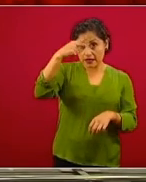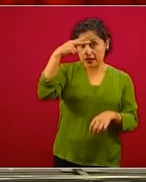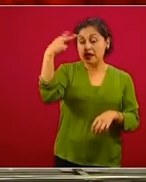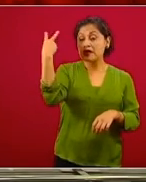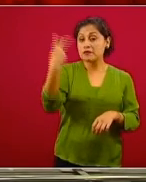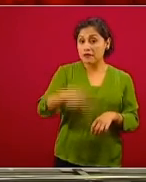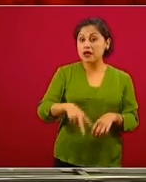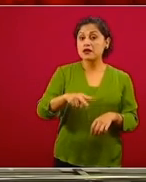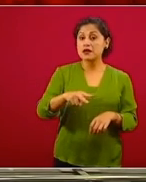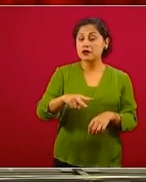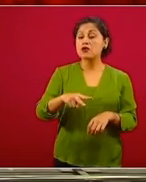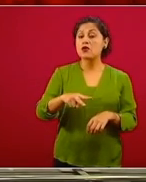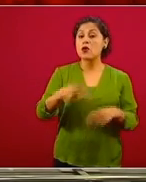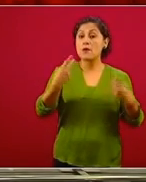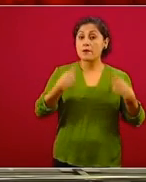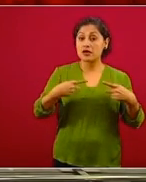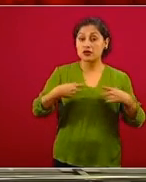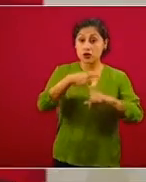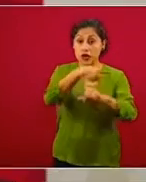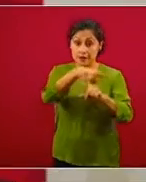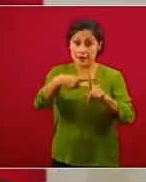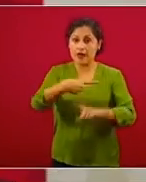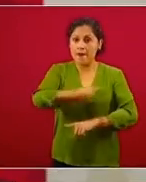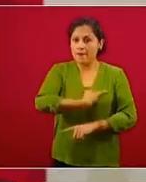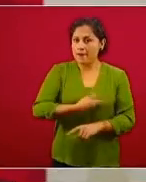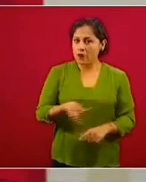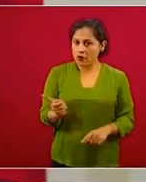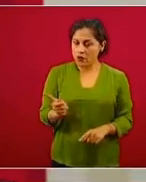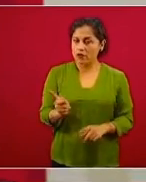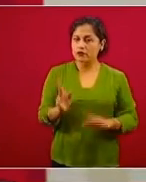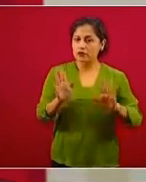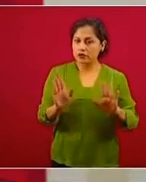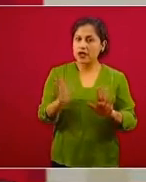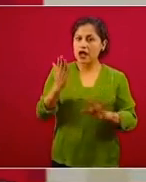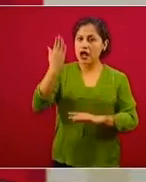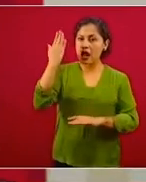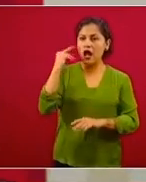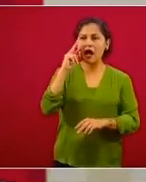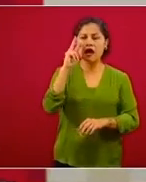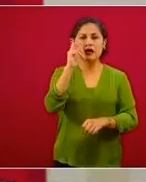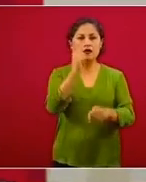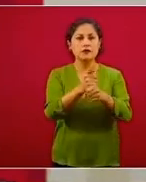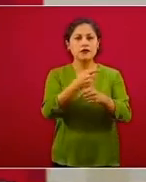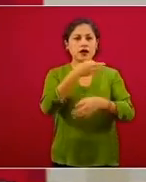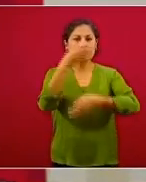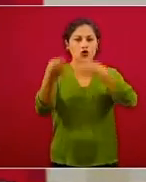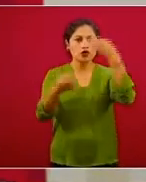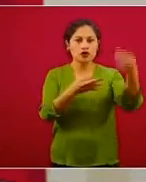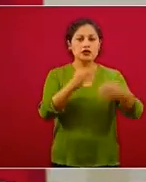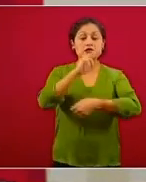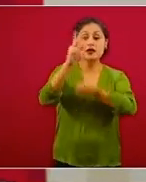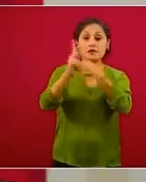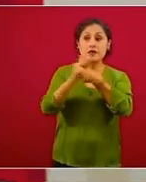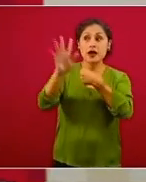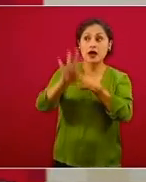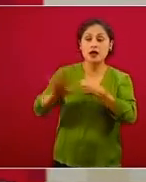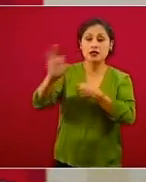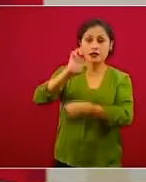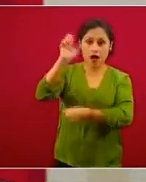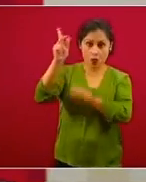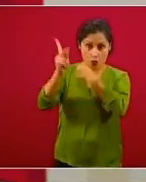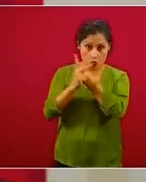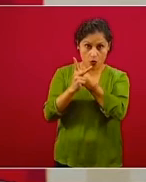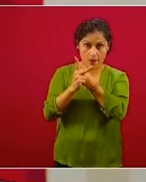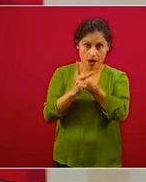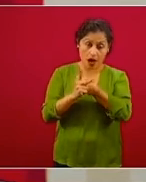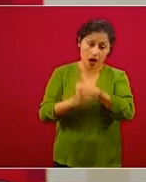There's so many people living in poverty. But what happened in the European countries is that they